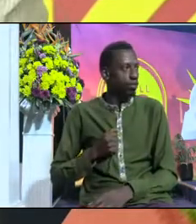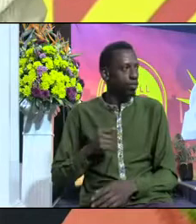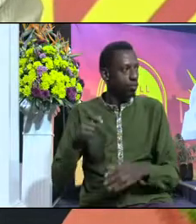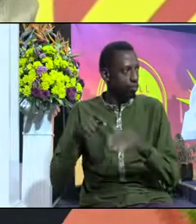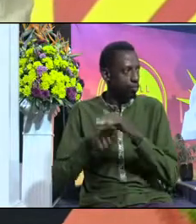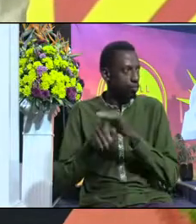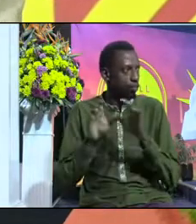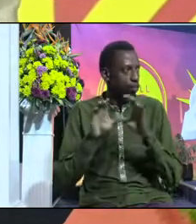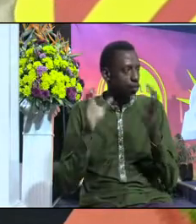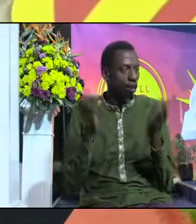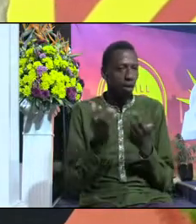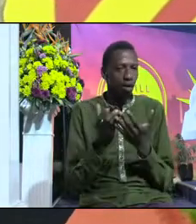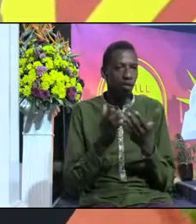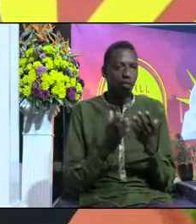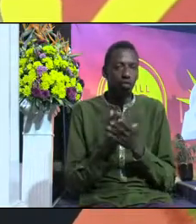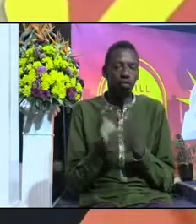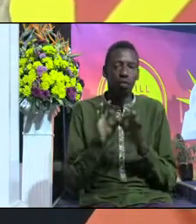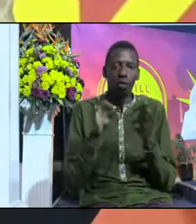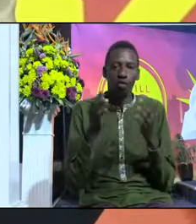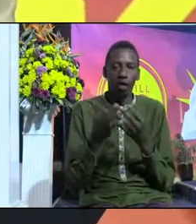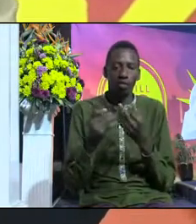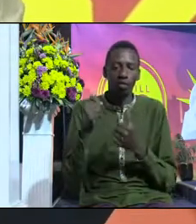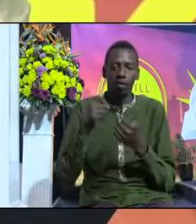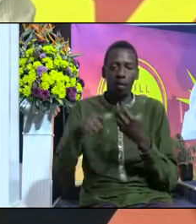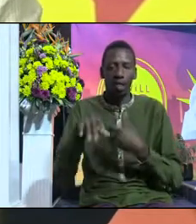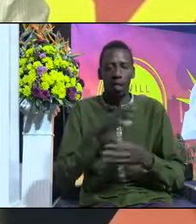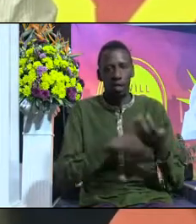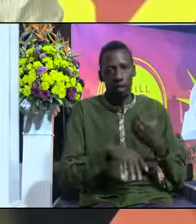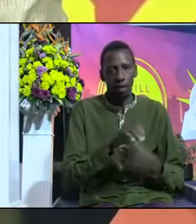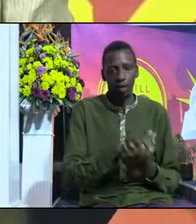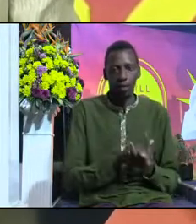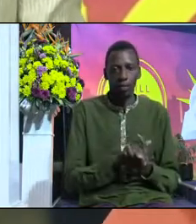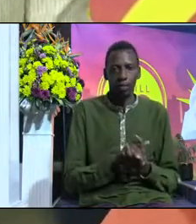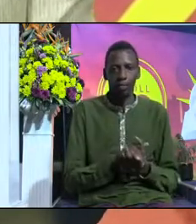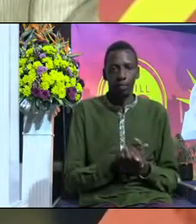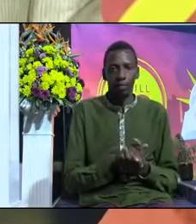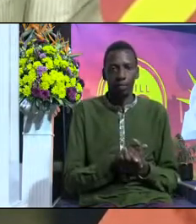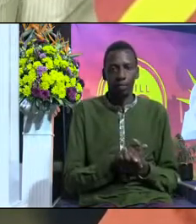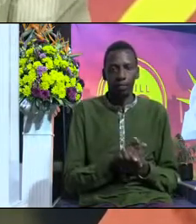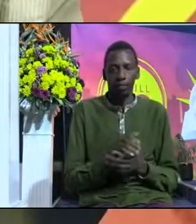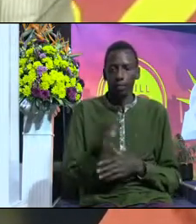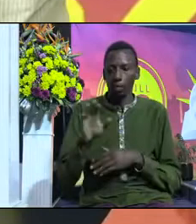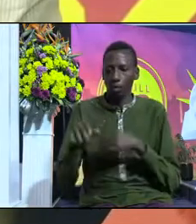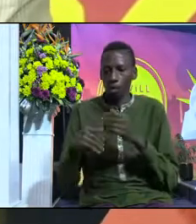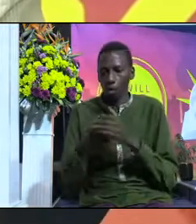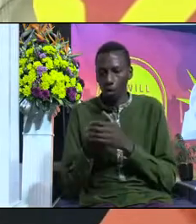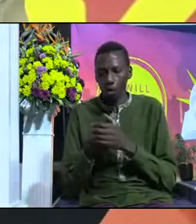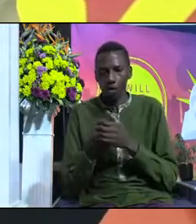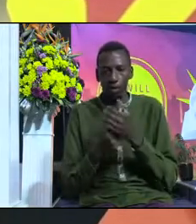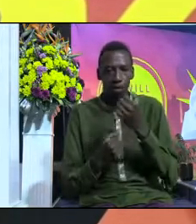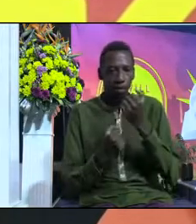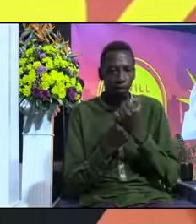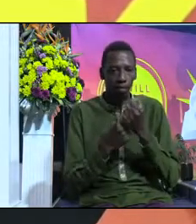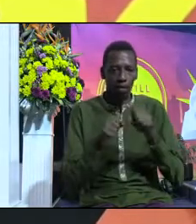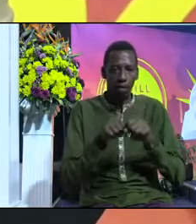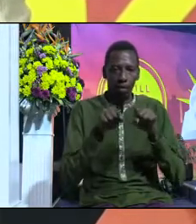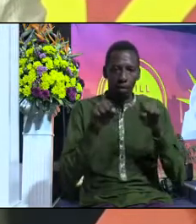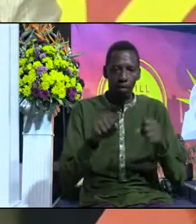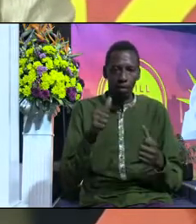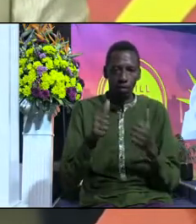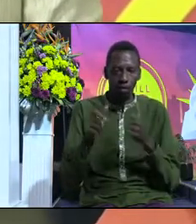family. He was cut off from all the support systems he had known as a